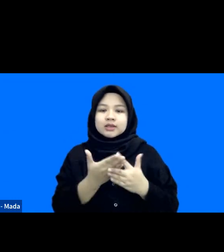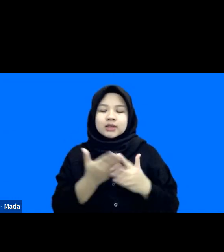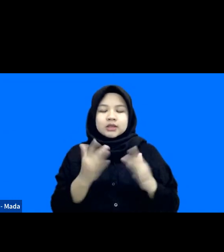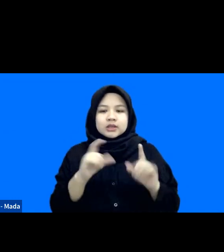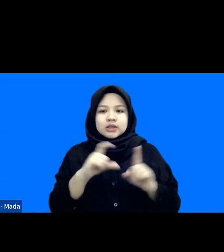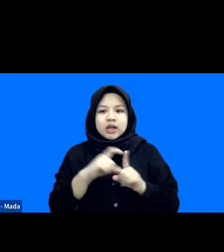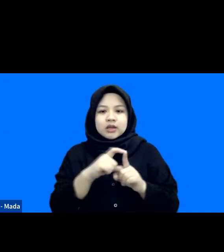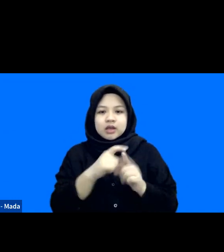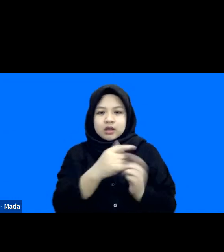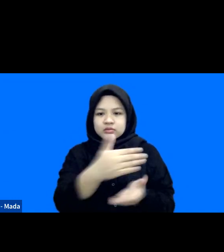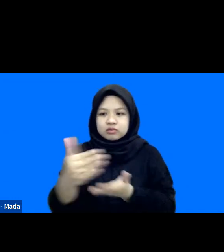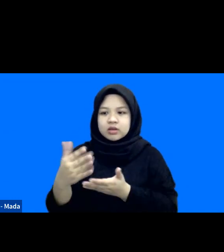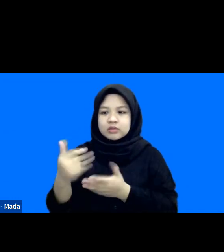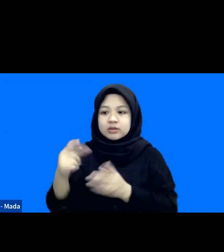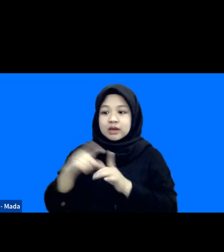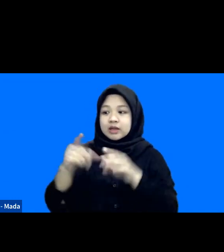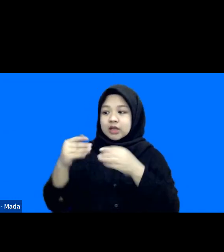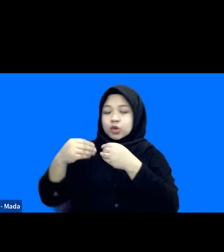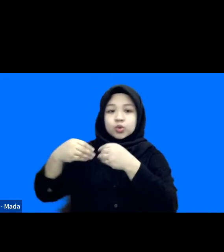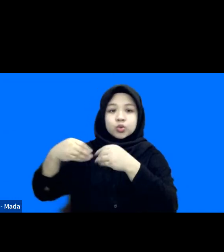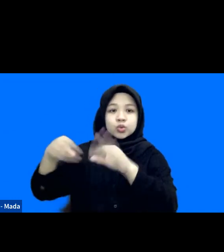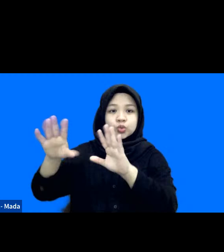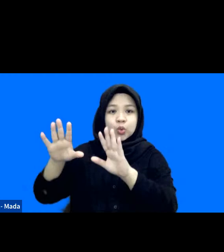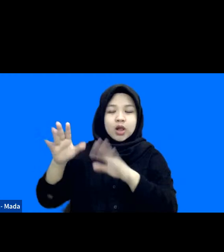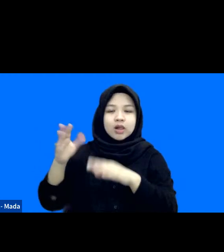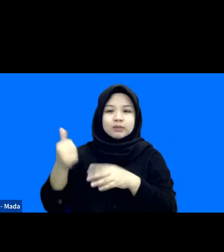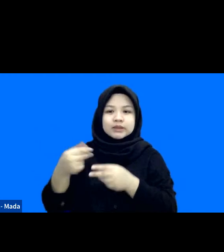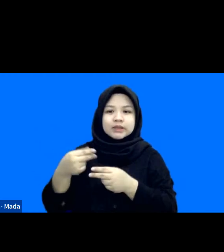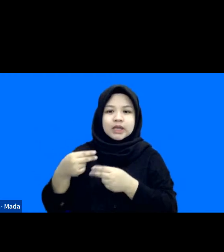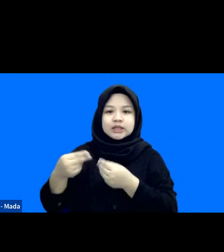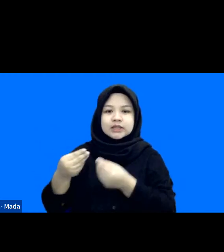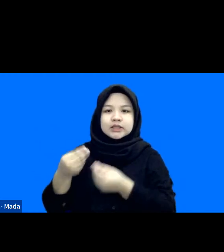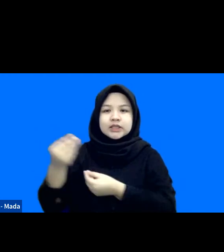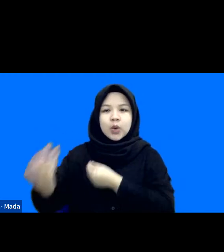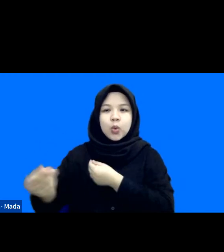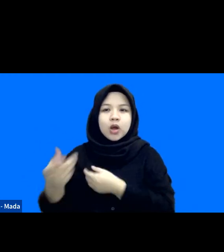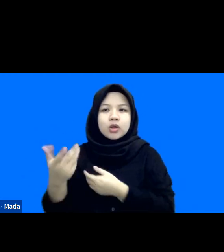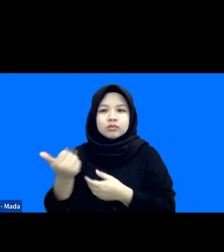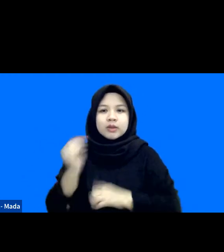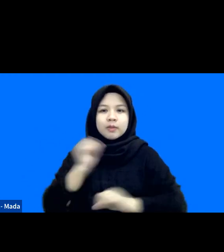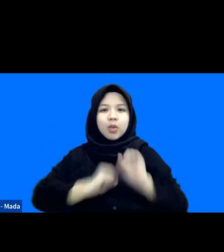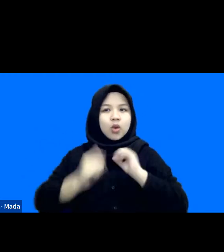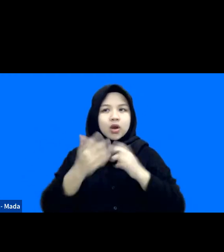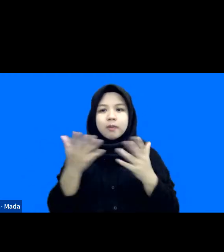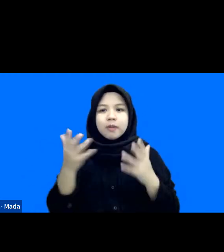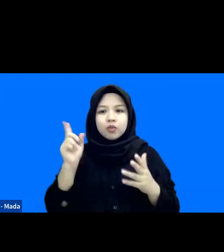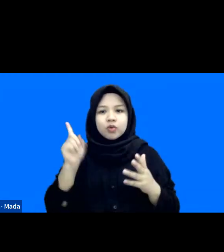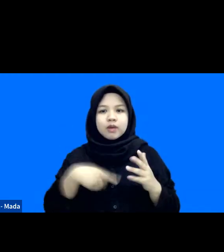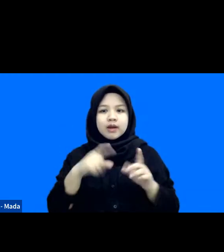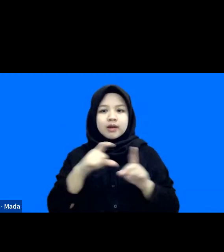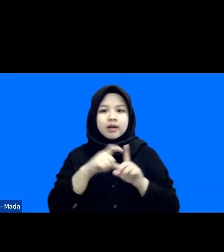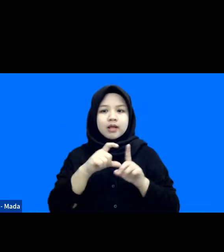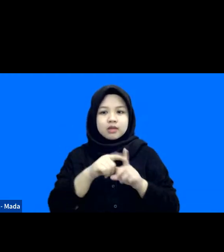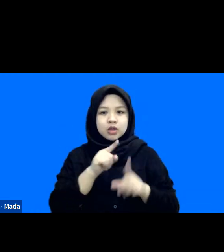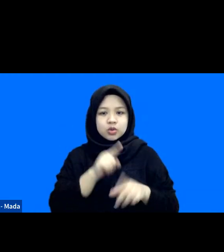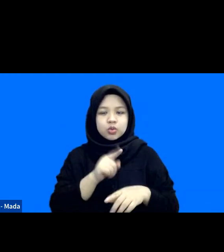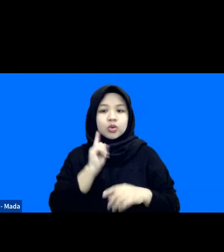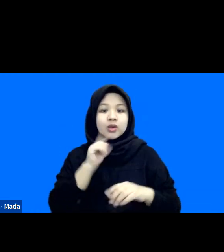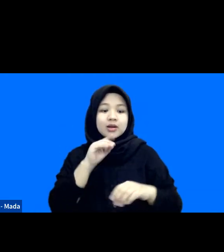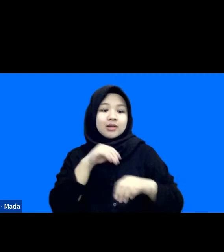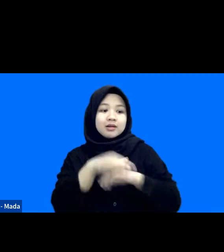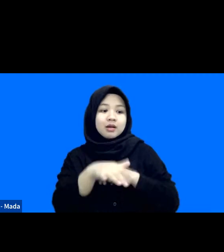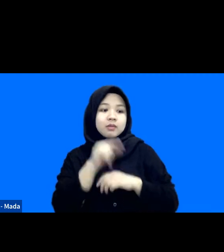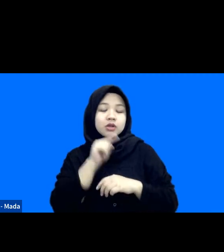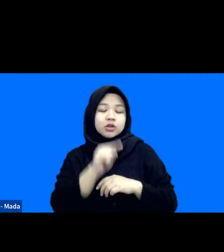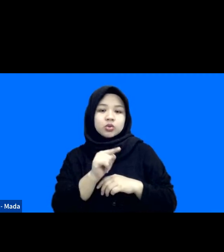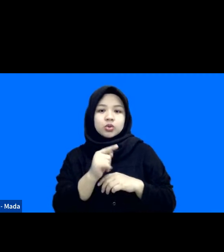it out, they will lease it, rent it, and do whatever they want to do. And while this has larger implications, politically it has implications. We know that